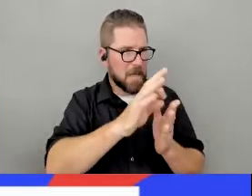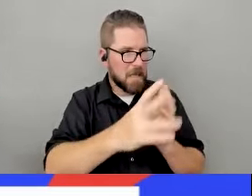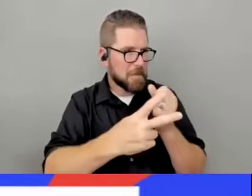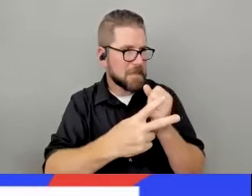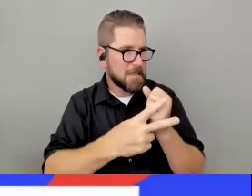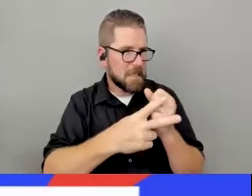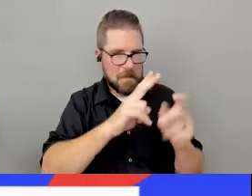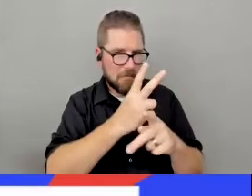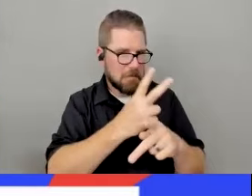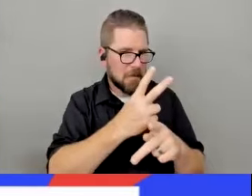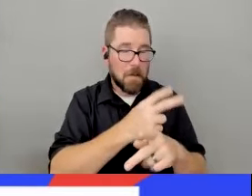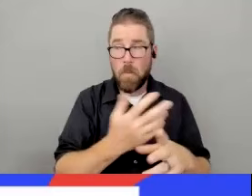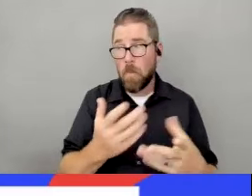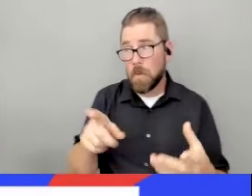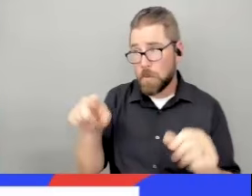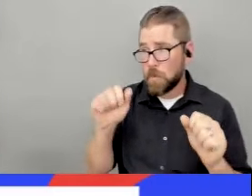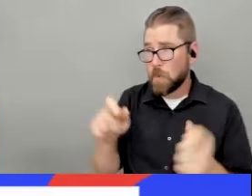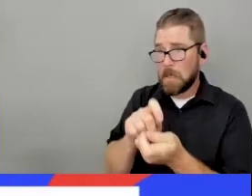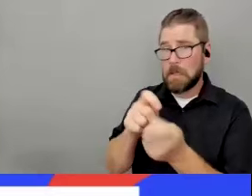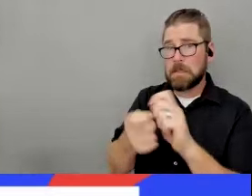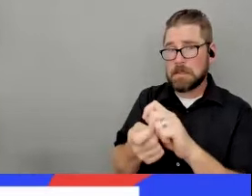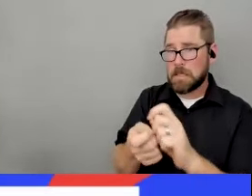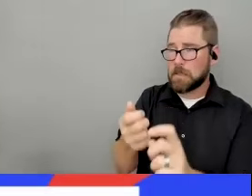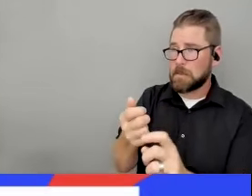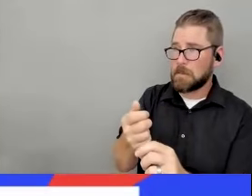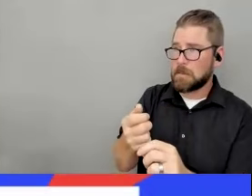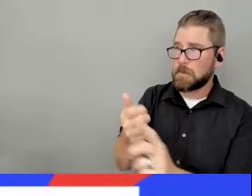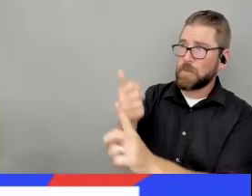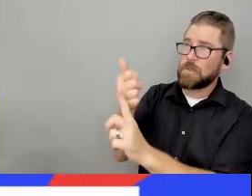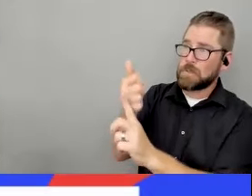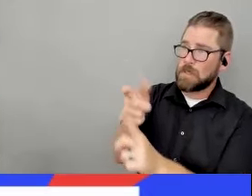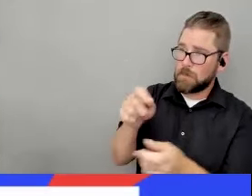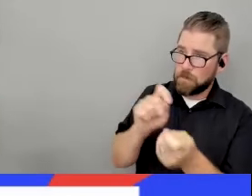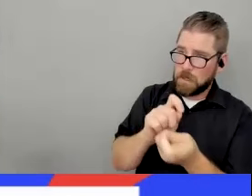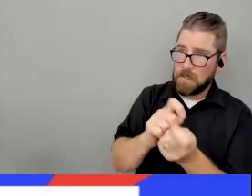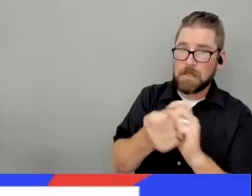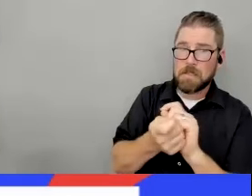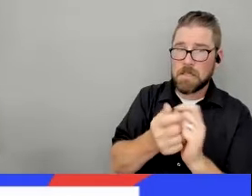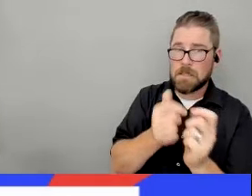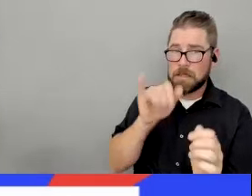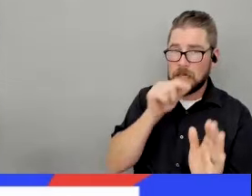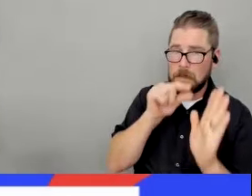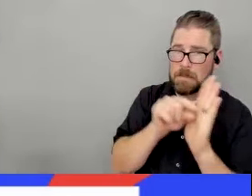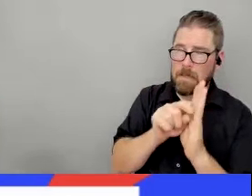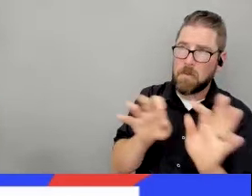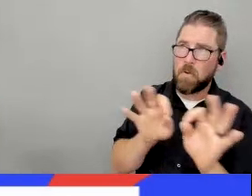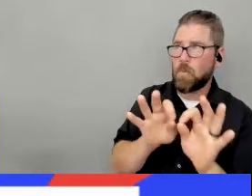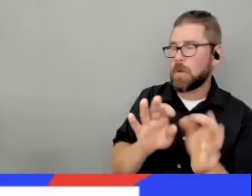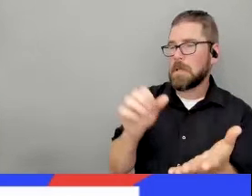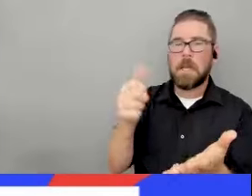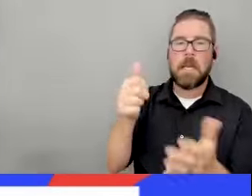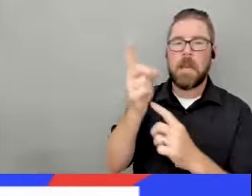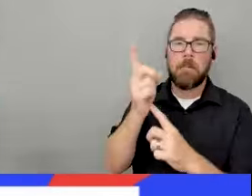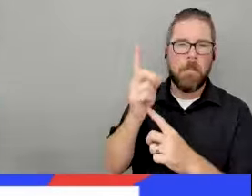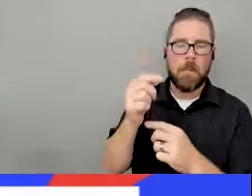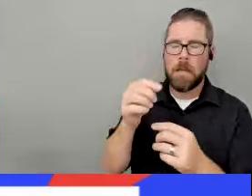for questions. Like if maybe I only wanted my assignment to be worth 10 points, I can adjust my questions to that. Probably roughly, I didn't